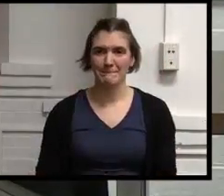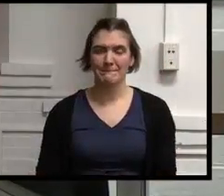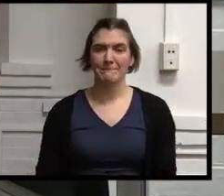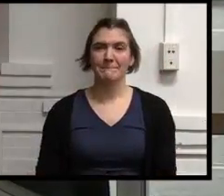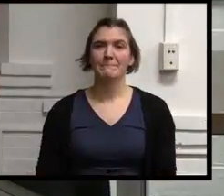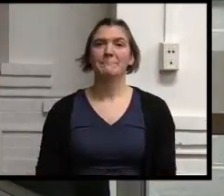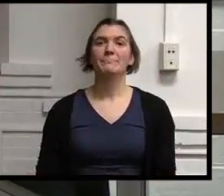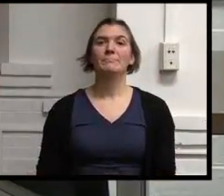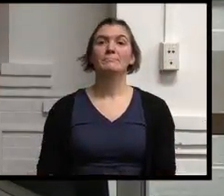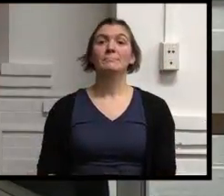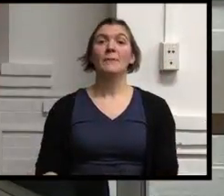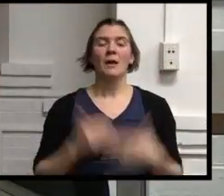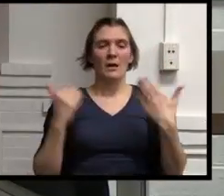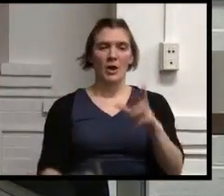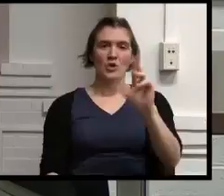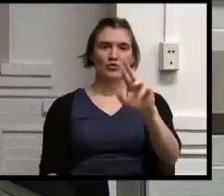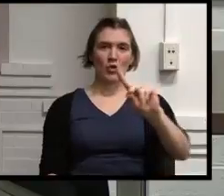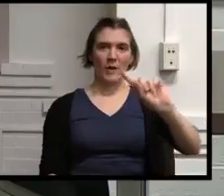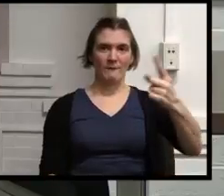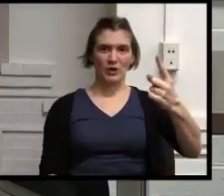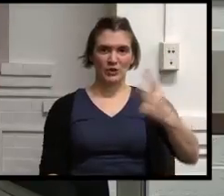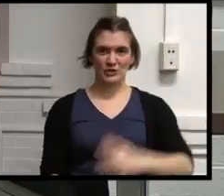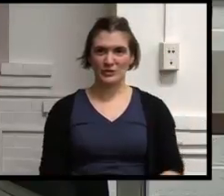So let me commence.